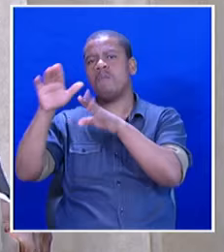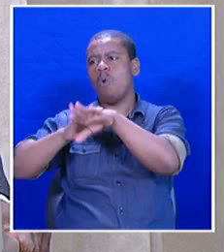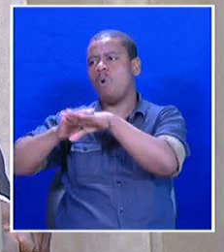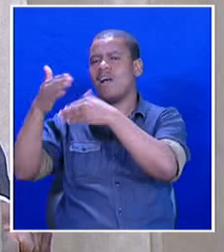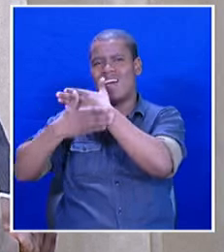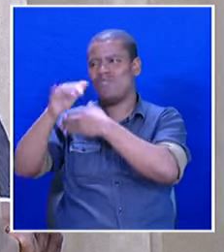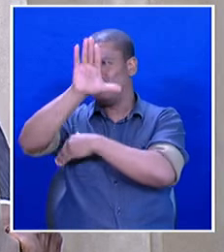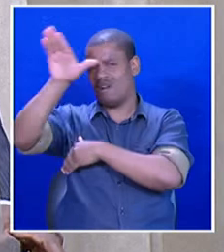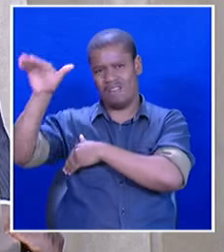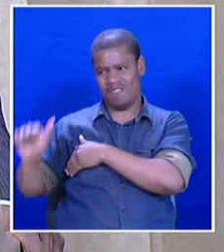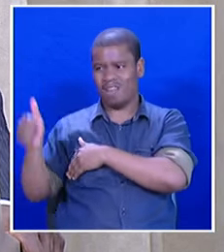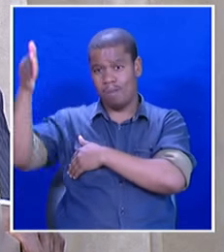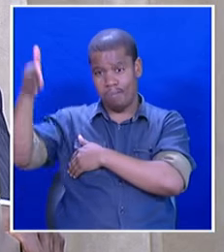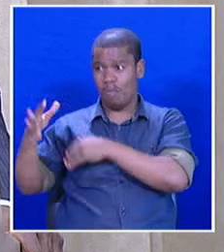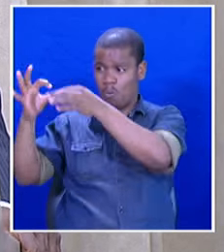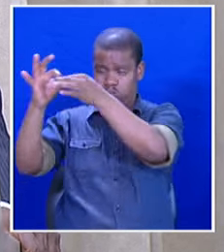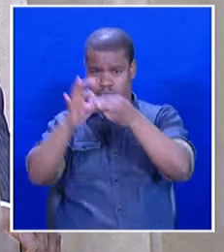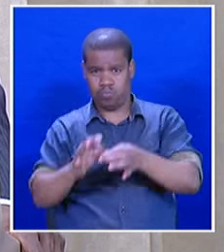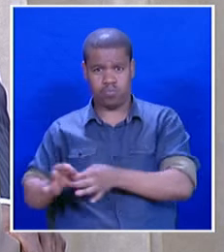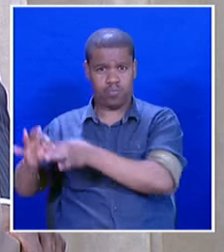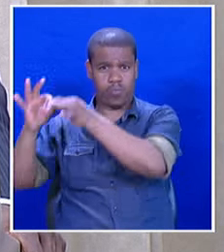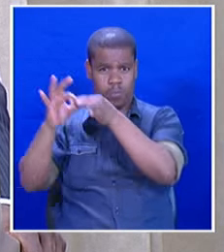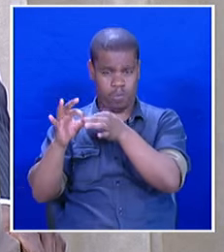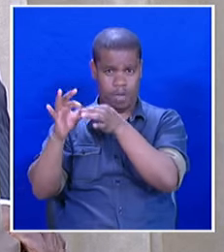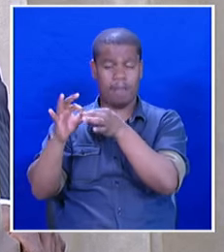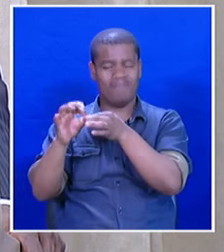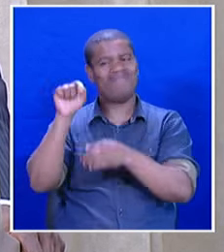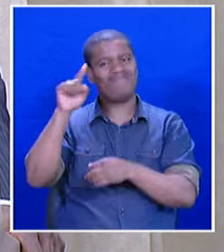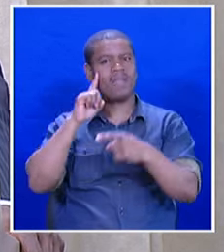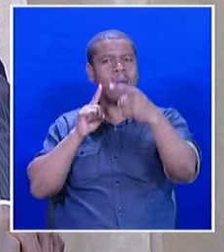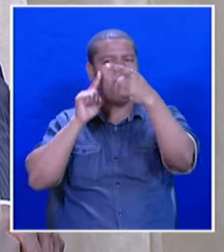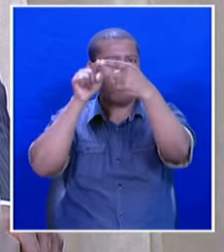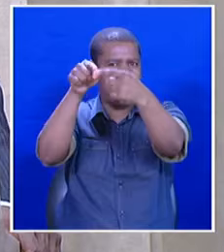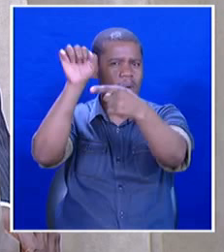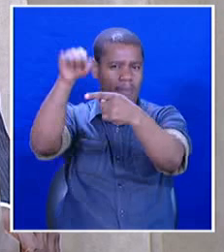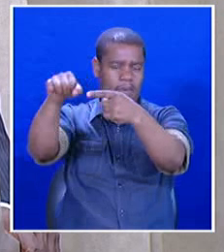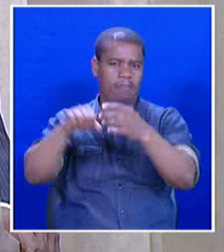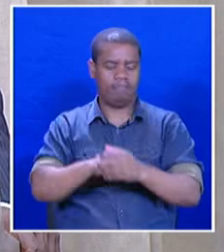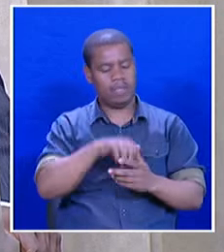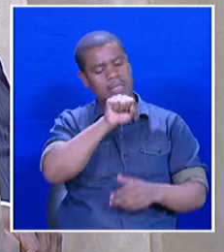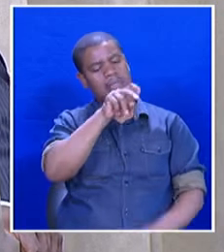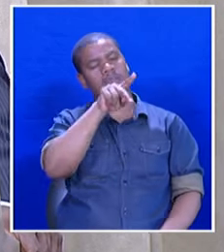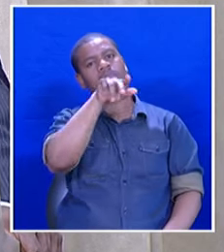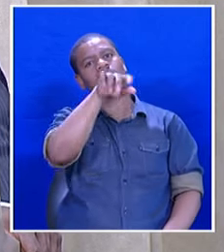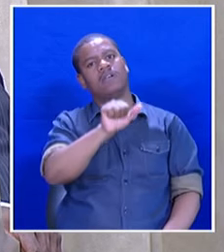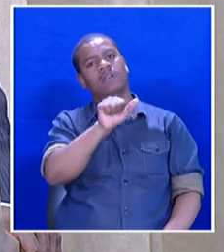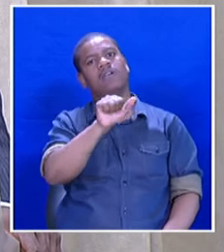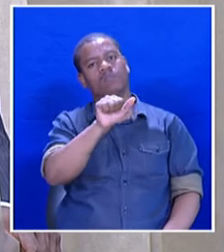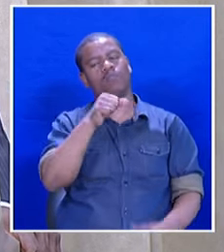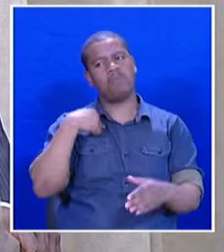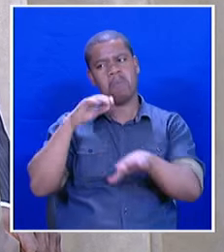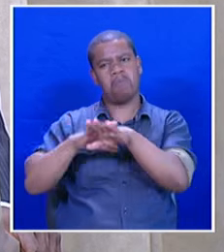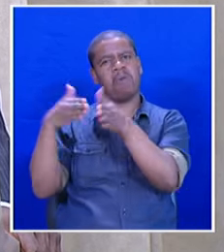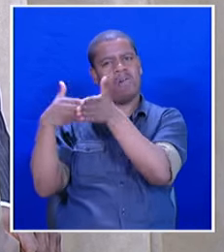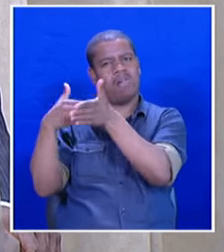objective. And SADPA will address the shortcoming in the management and implementation